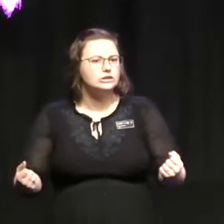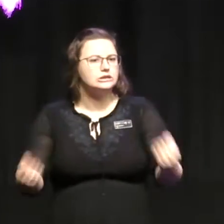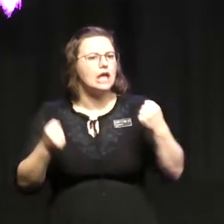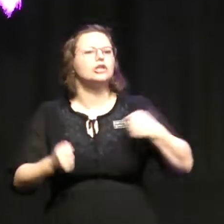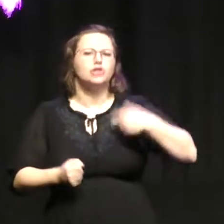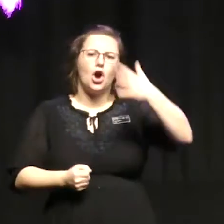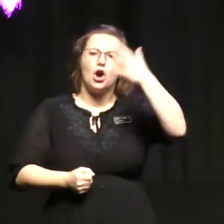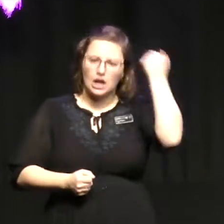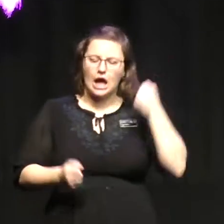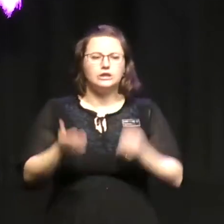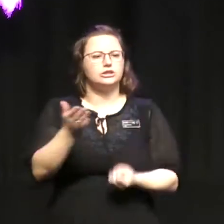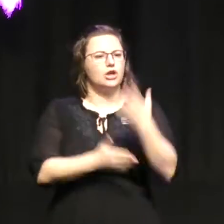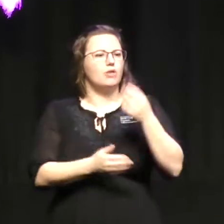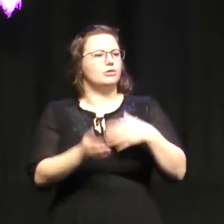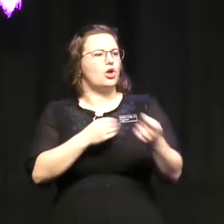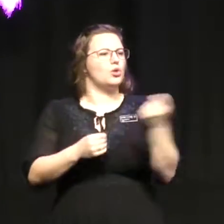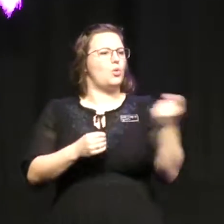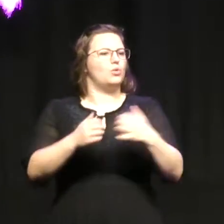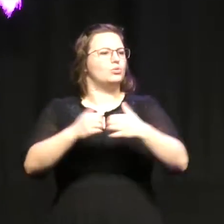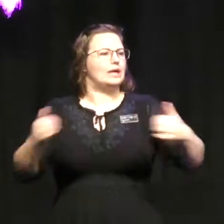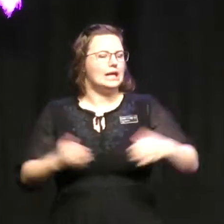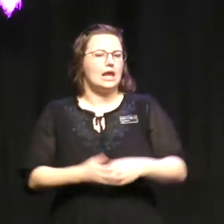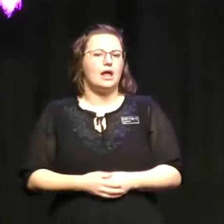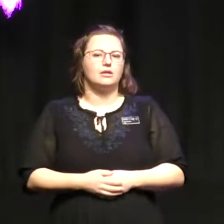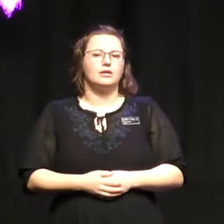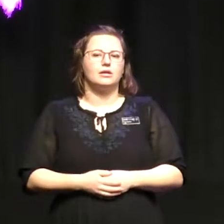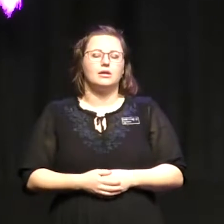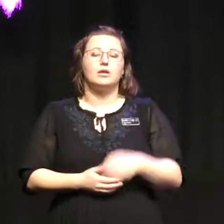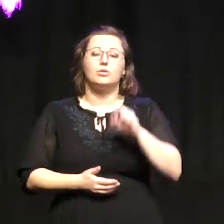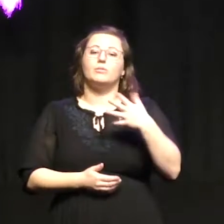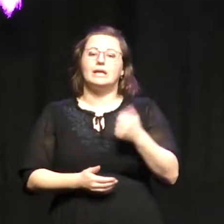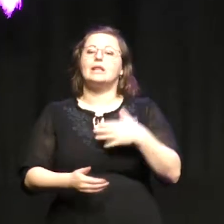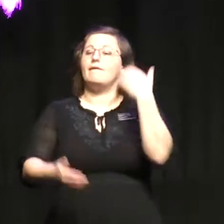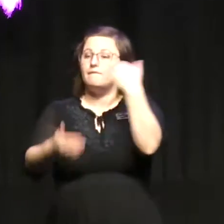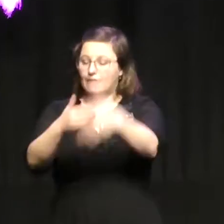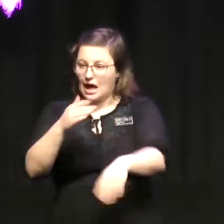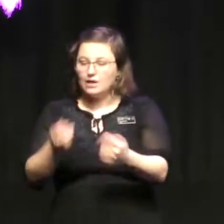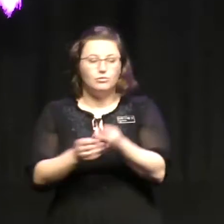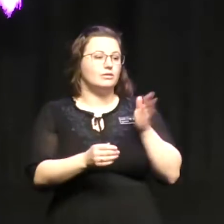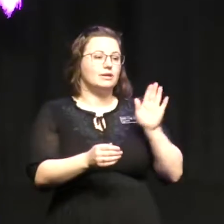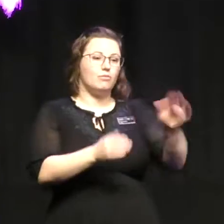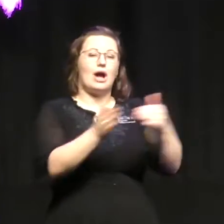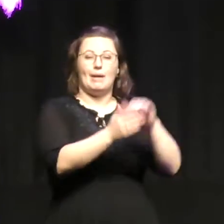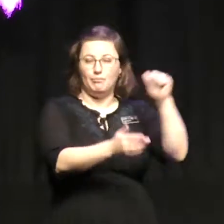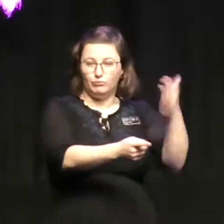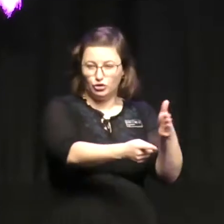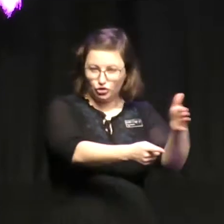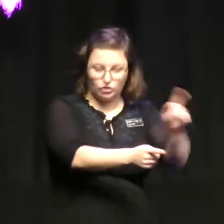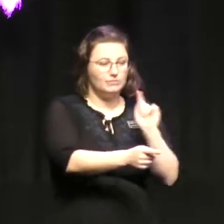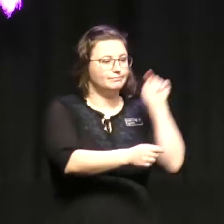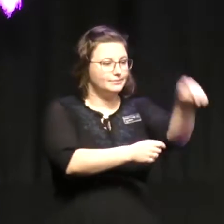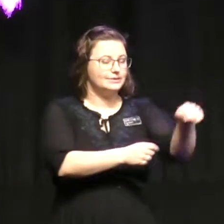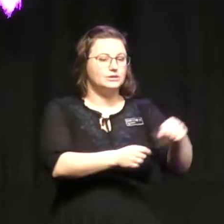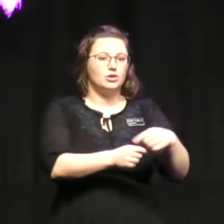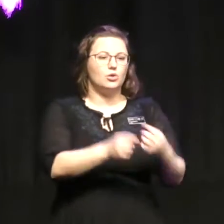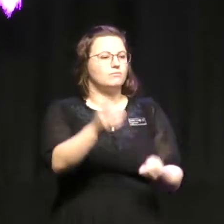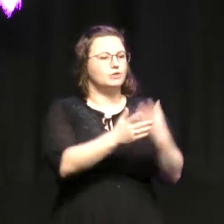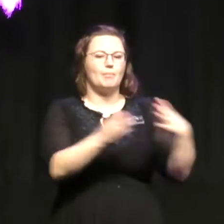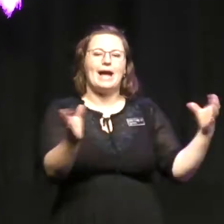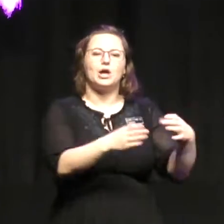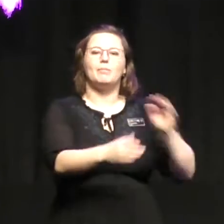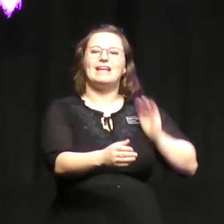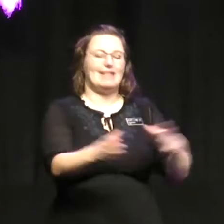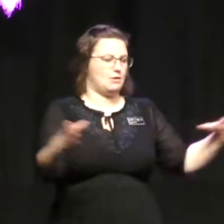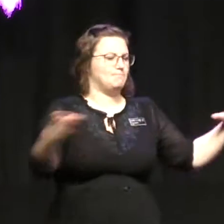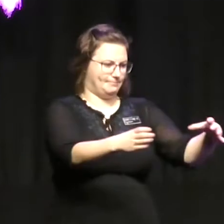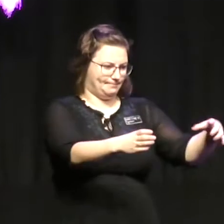could make a difference. Rubina went back to Kupwara, her village, and organized a group of women